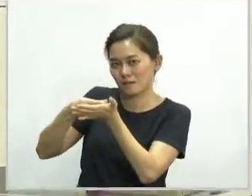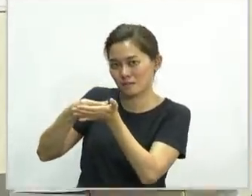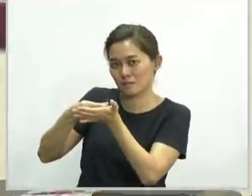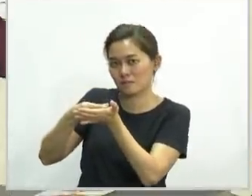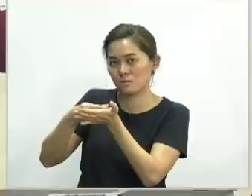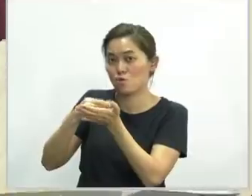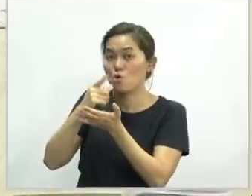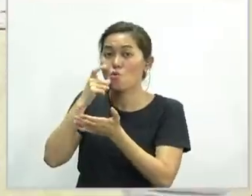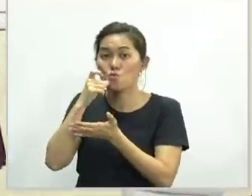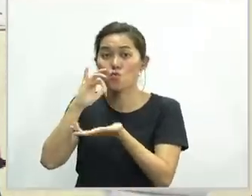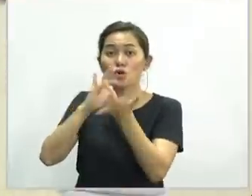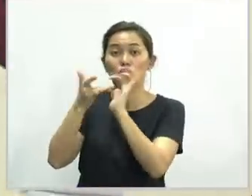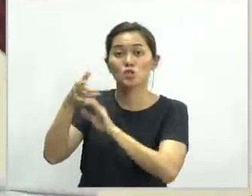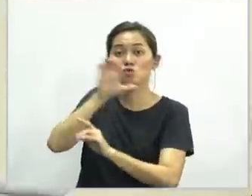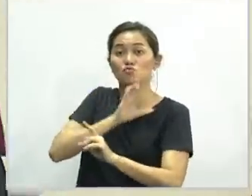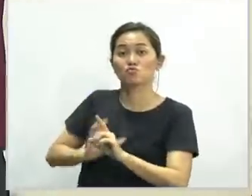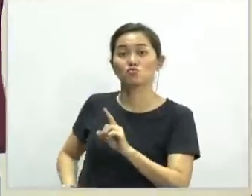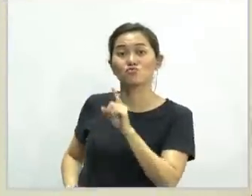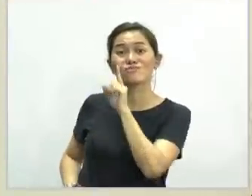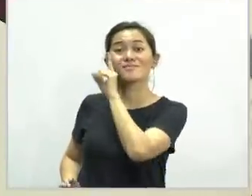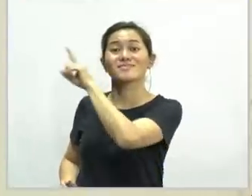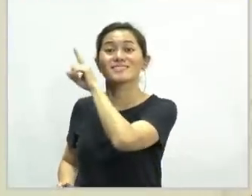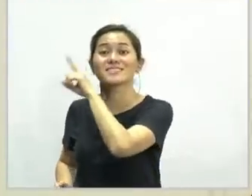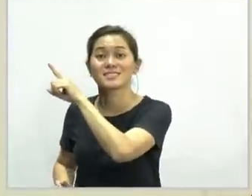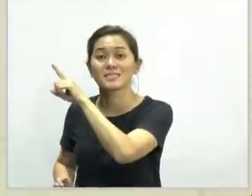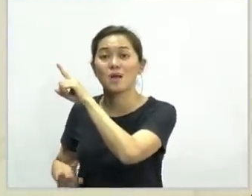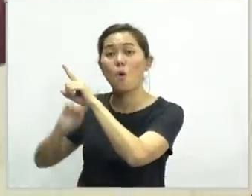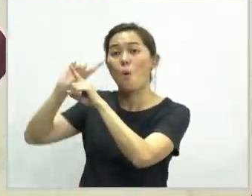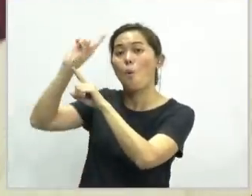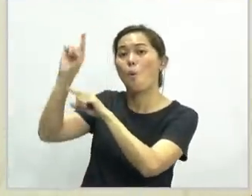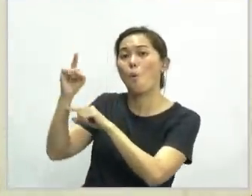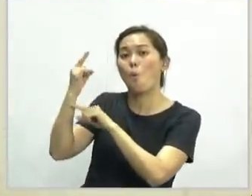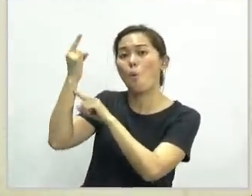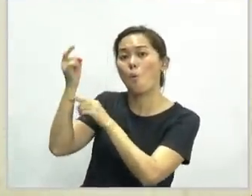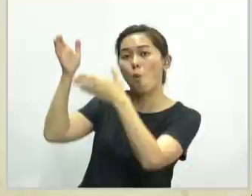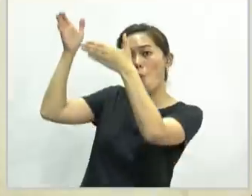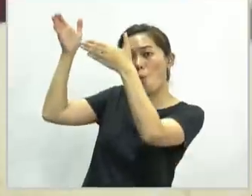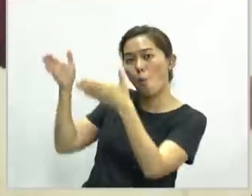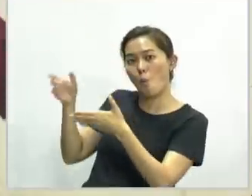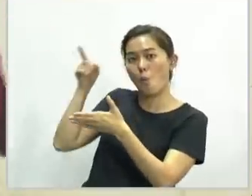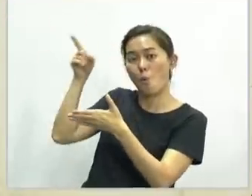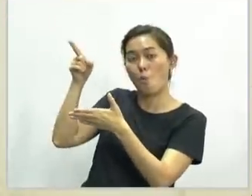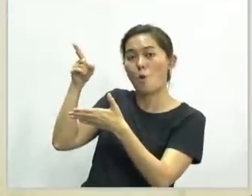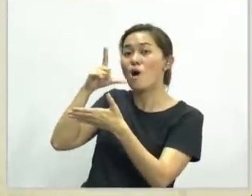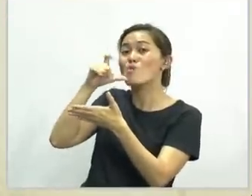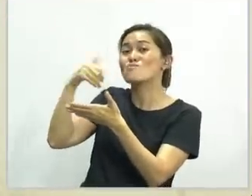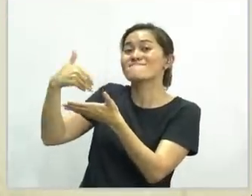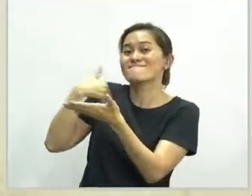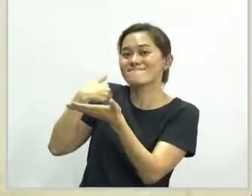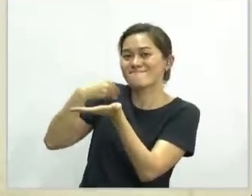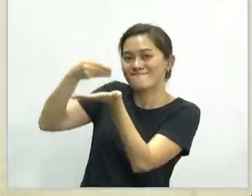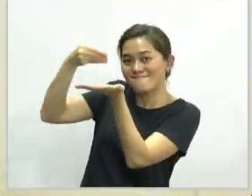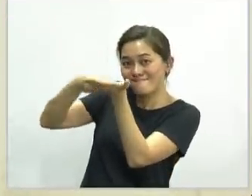Jesus Christ was the only one in credit.